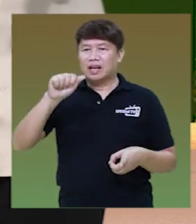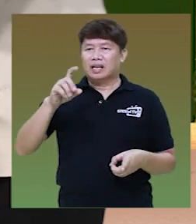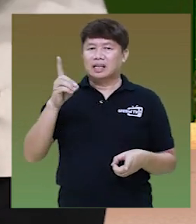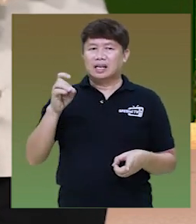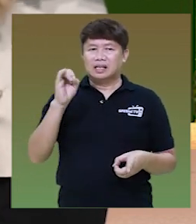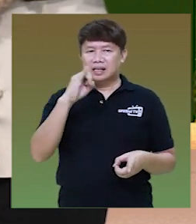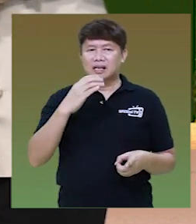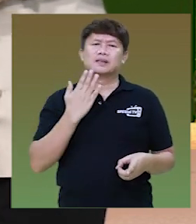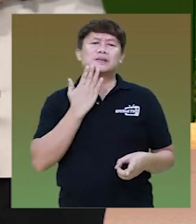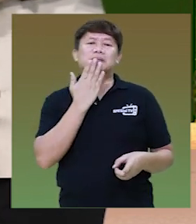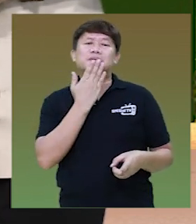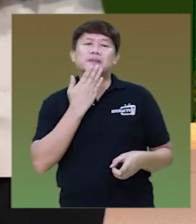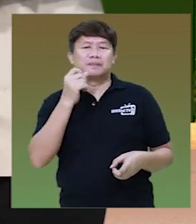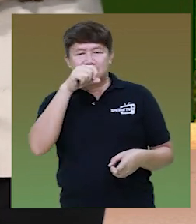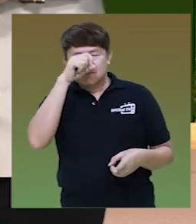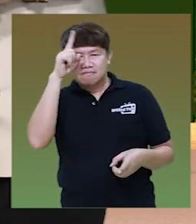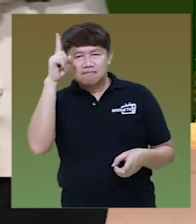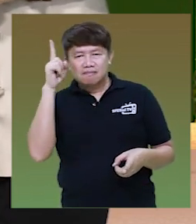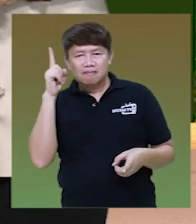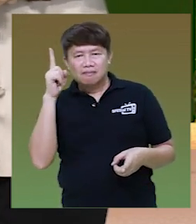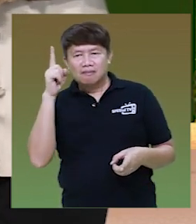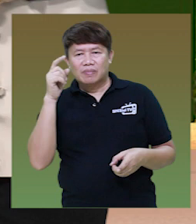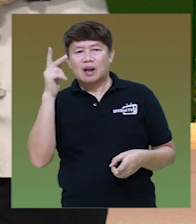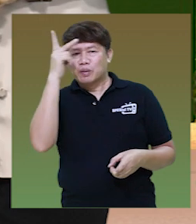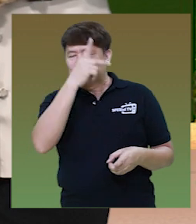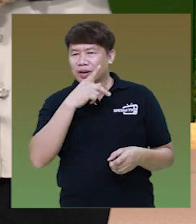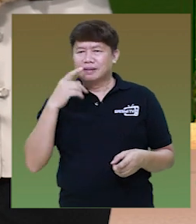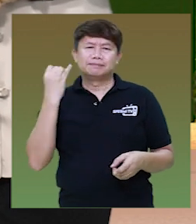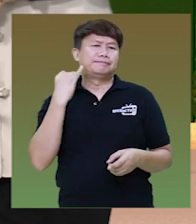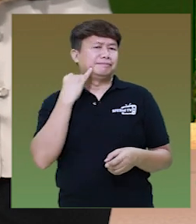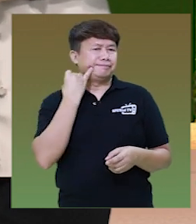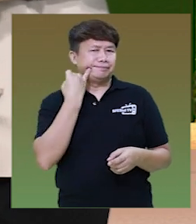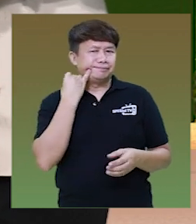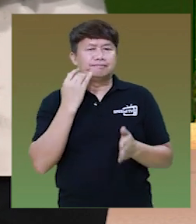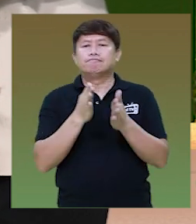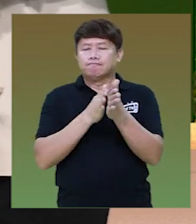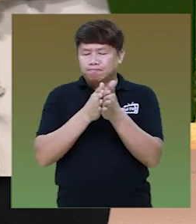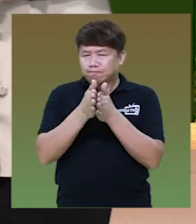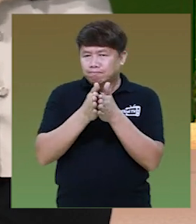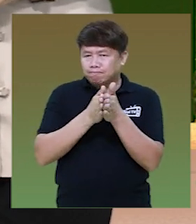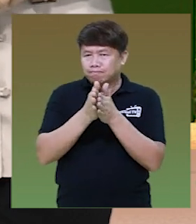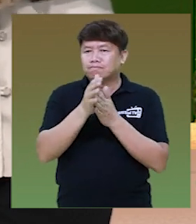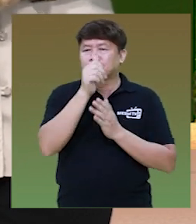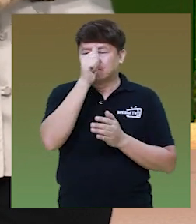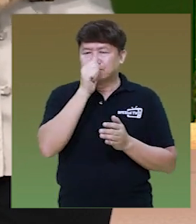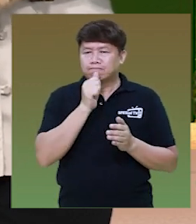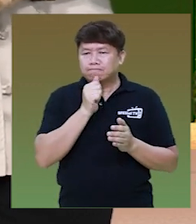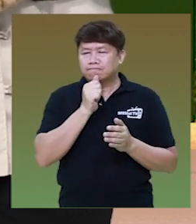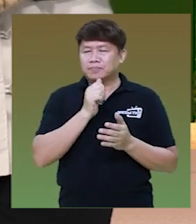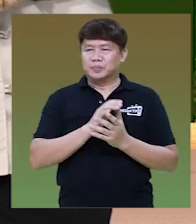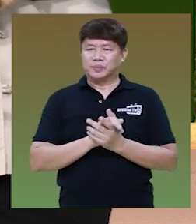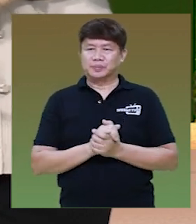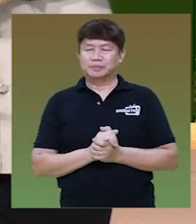sweet, understanding, pretty, jealous, industrious, and patient.